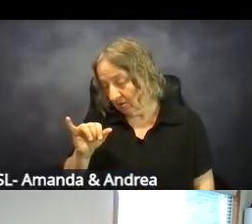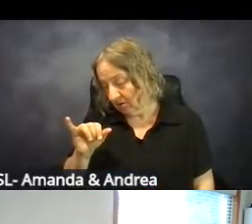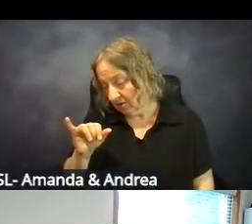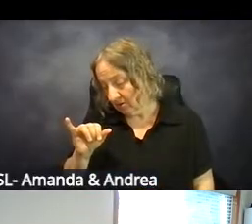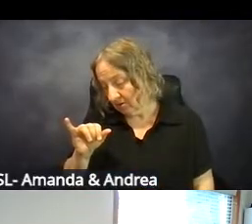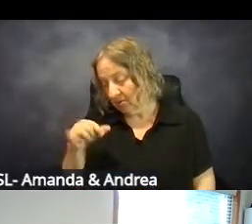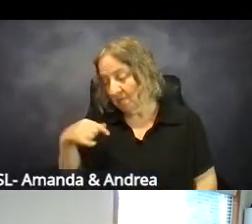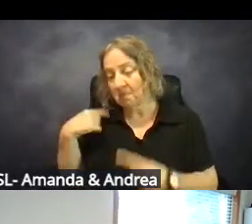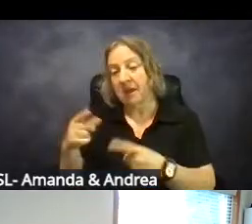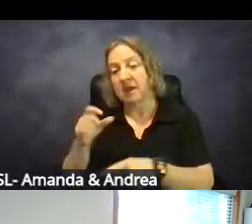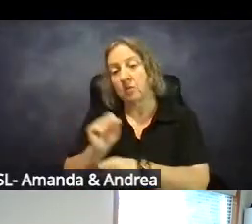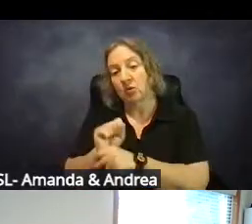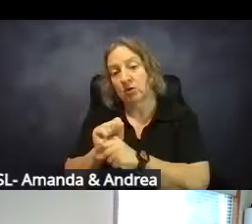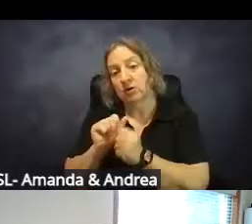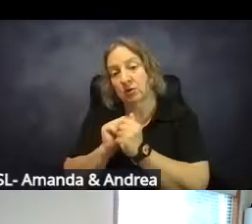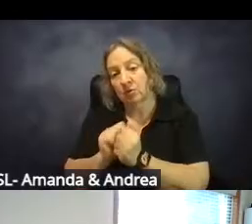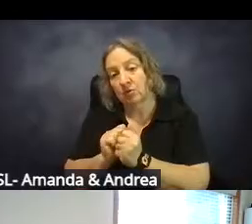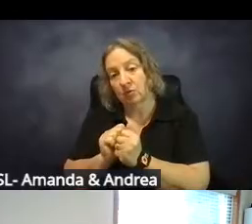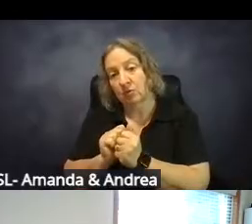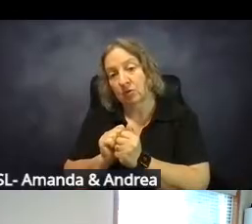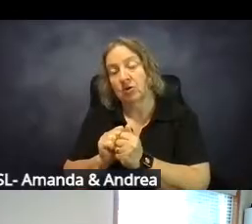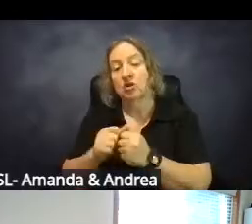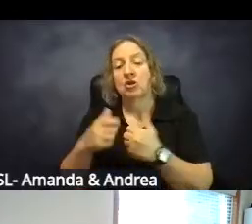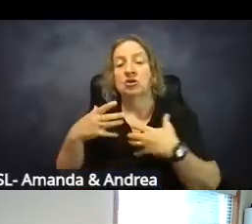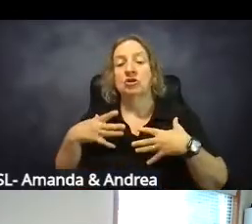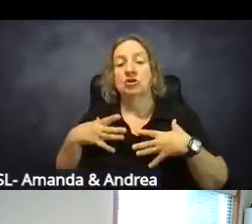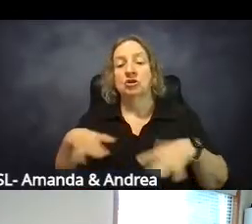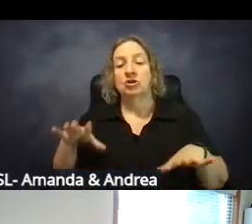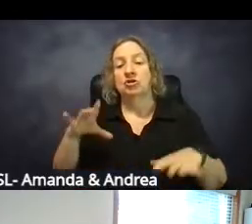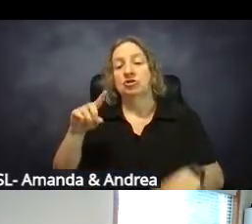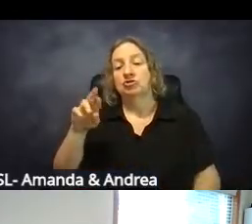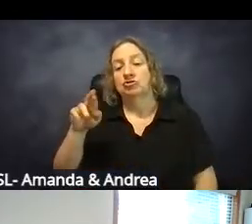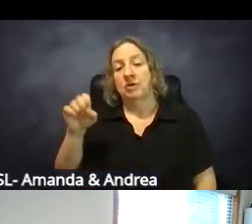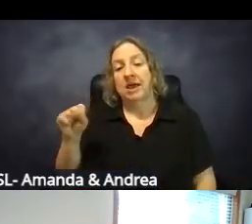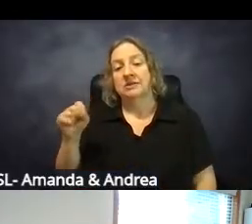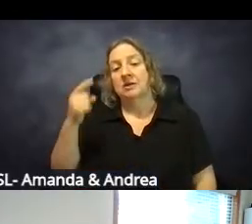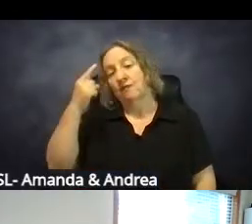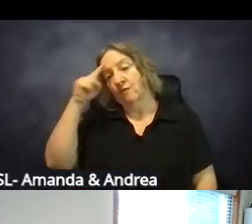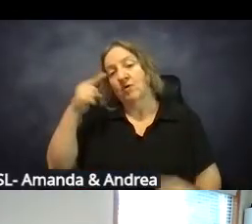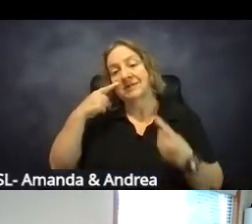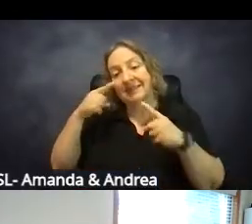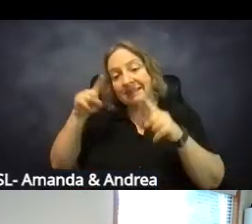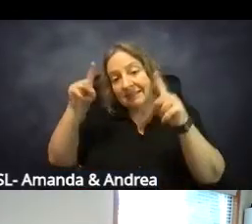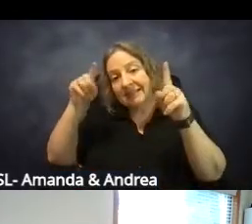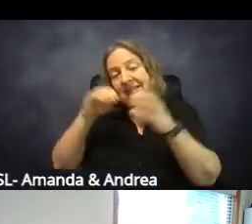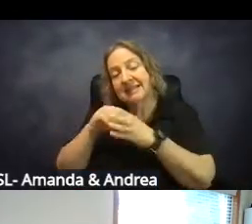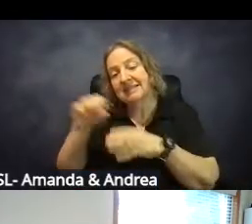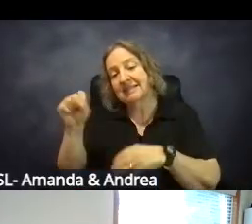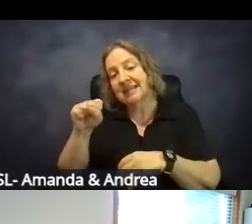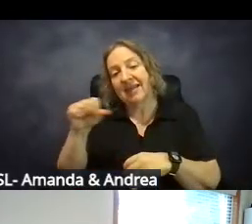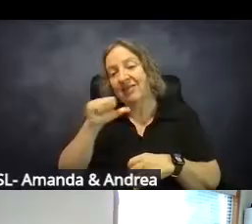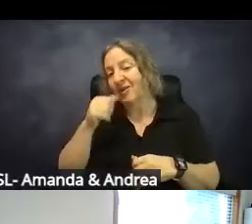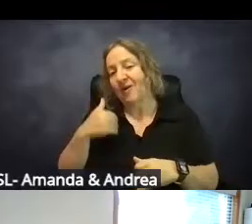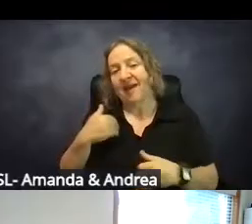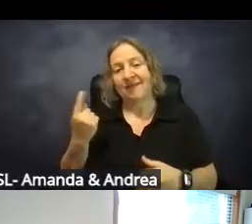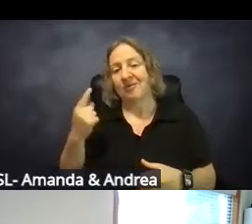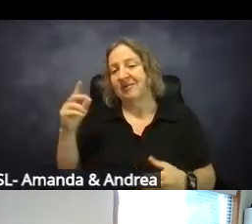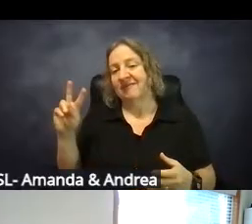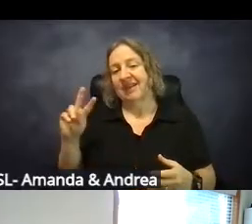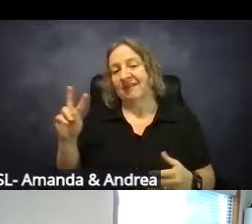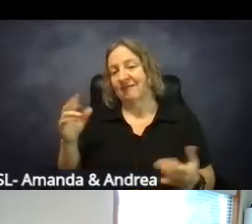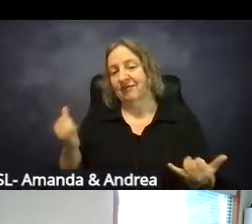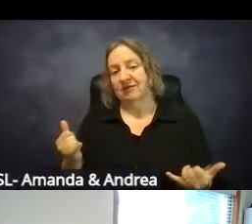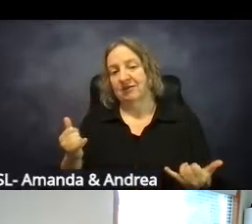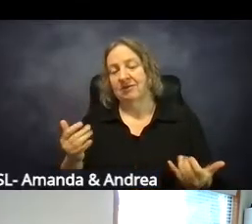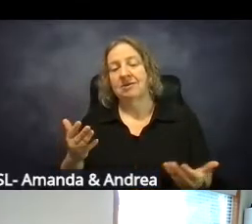been working with Dress for Success in Seattle. They don't have a Vancouver location, but they're working